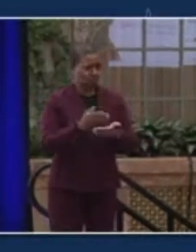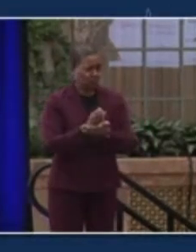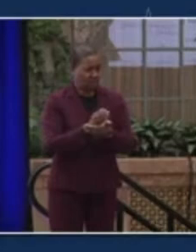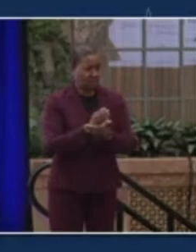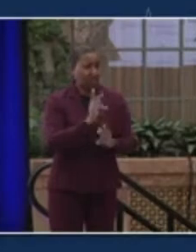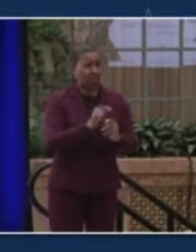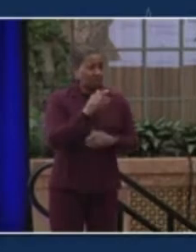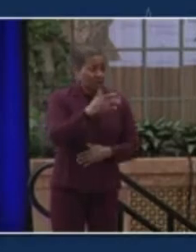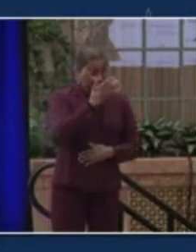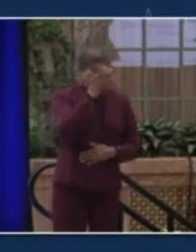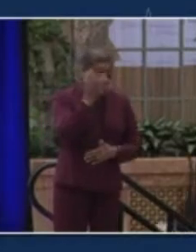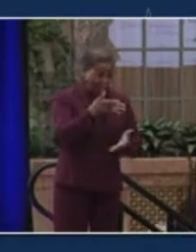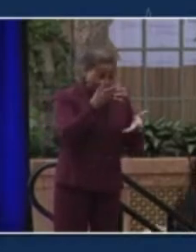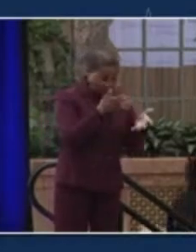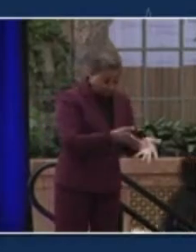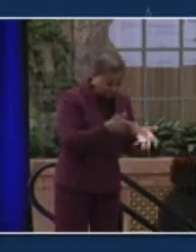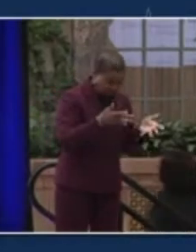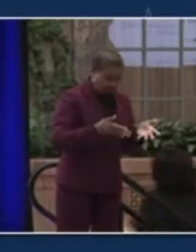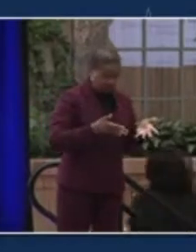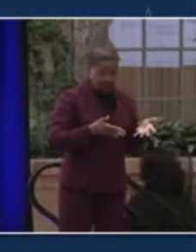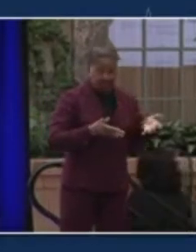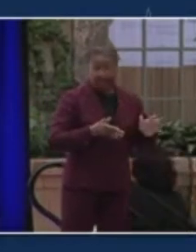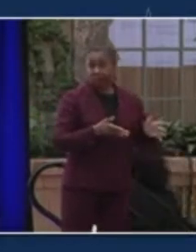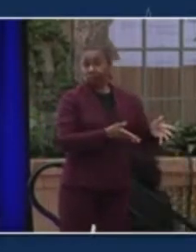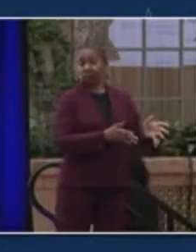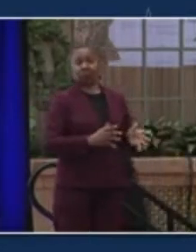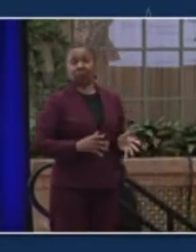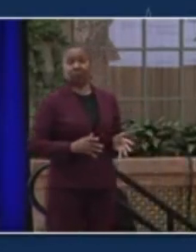forgotten and left out and left behind.